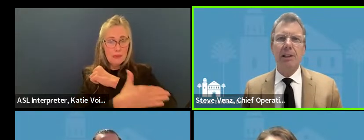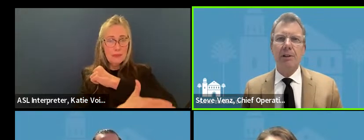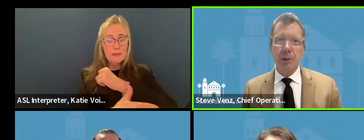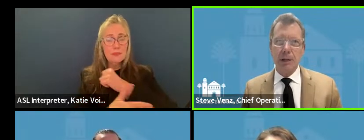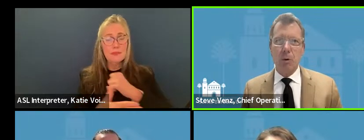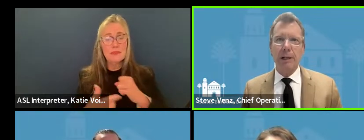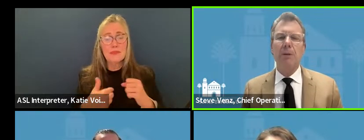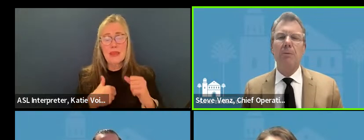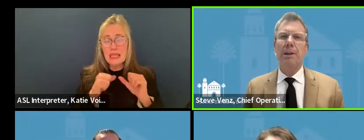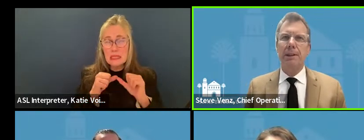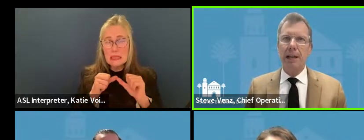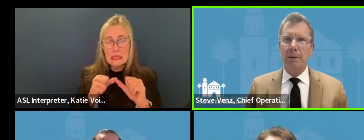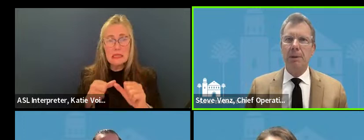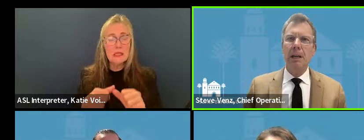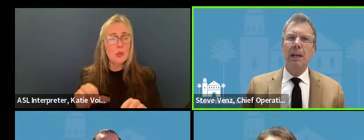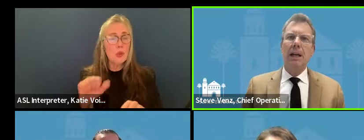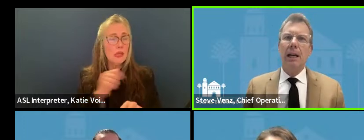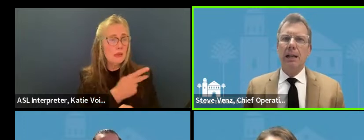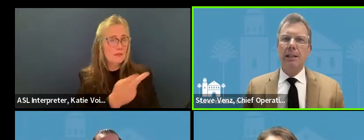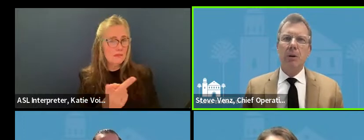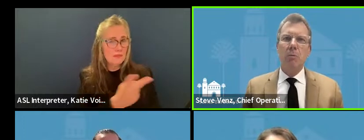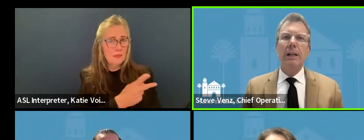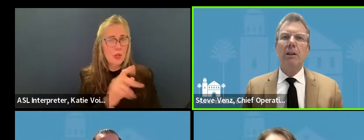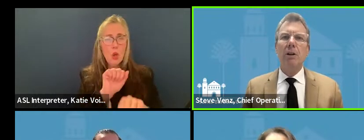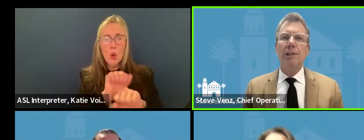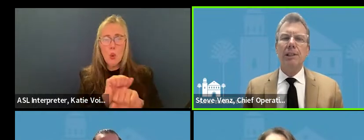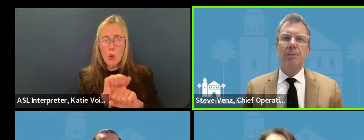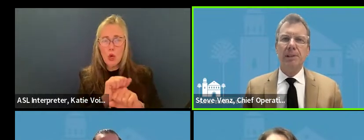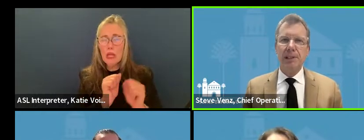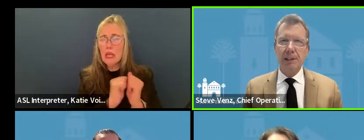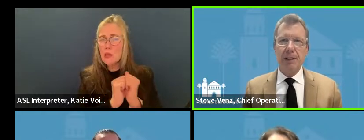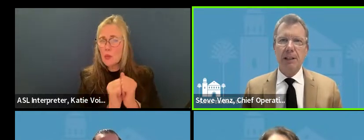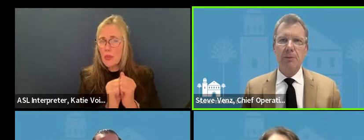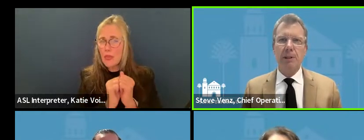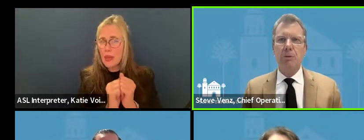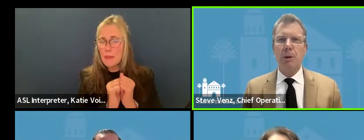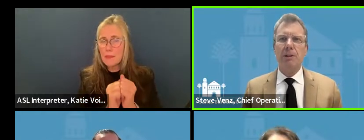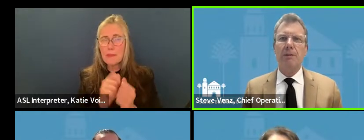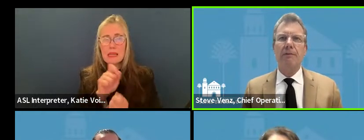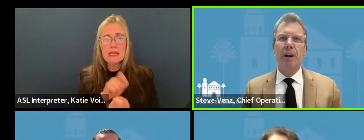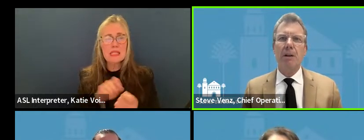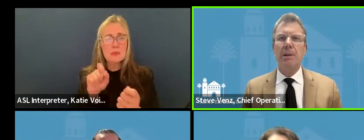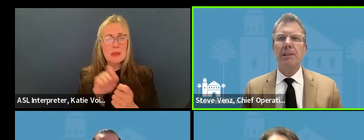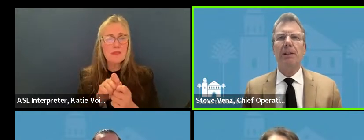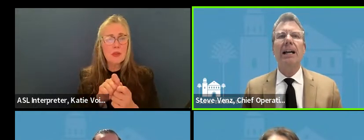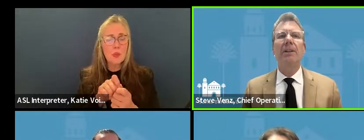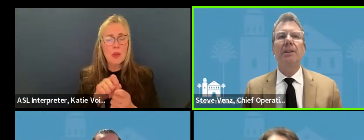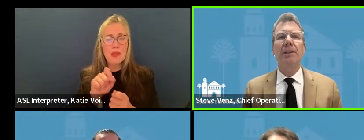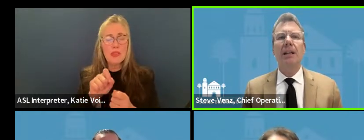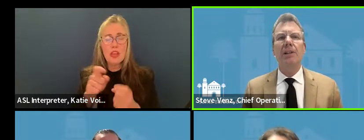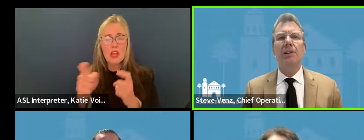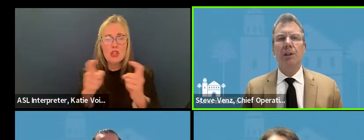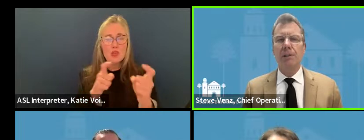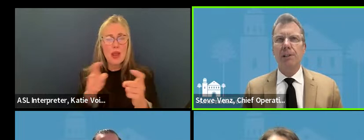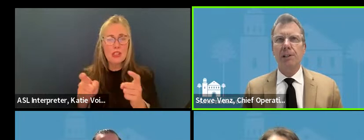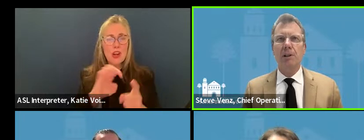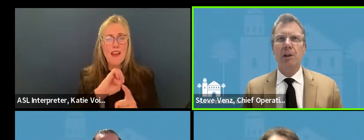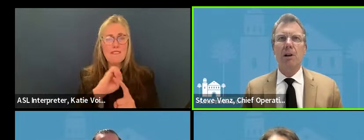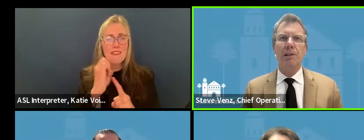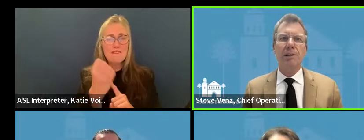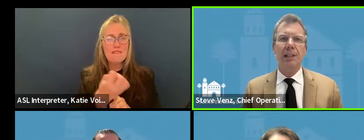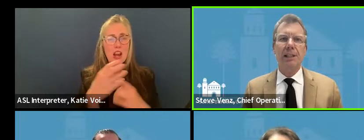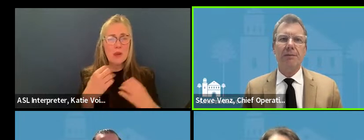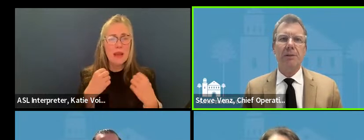been continually working with them and working closely specifically with the Director of Environmental Health